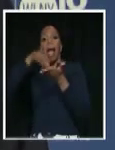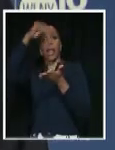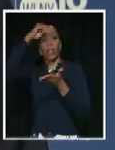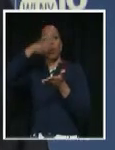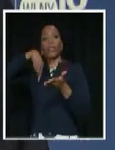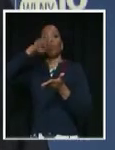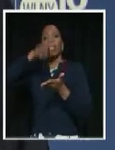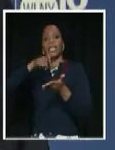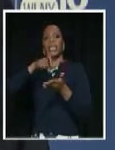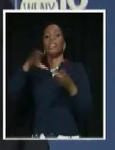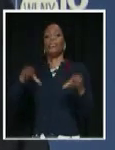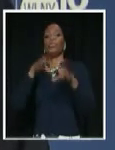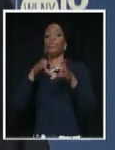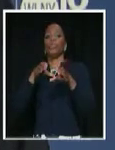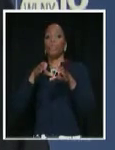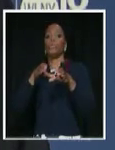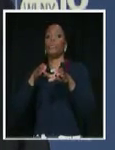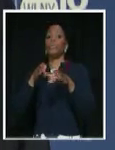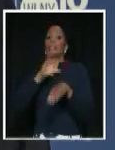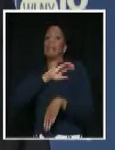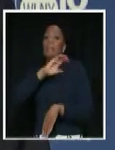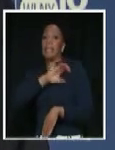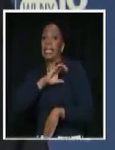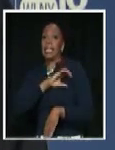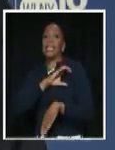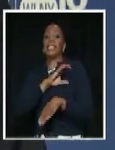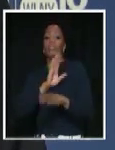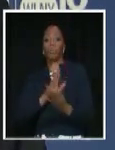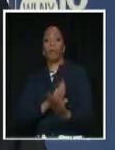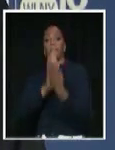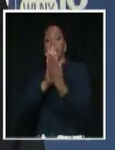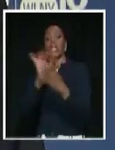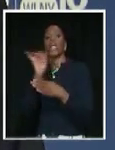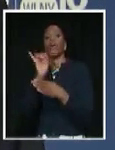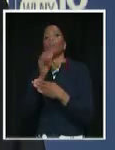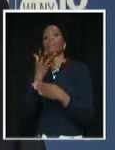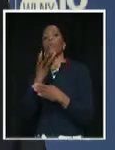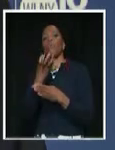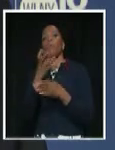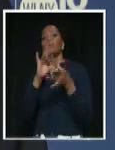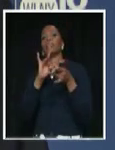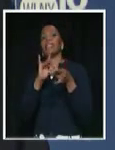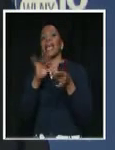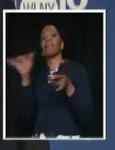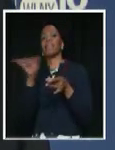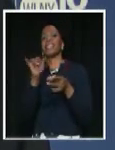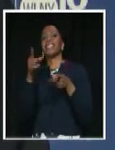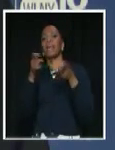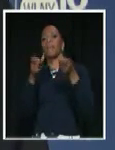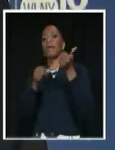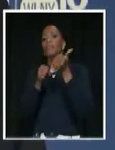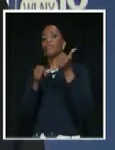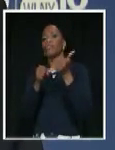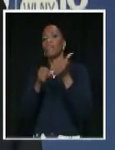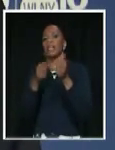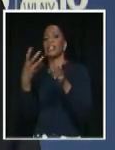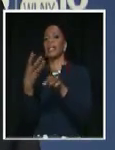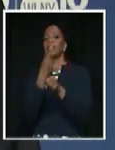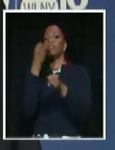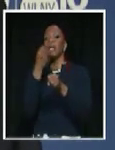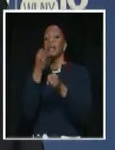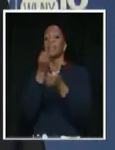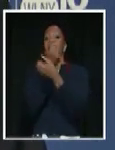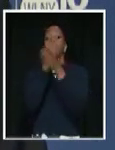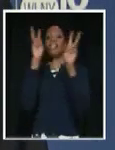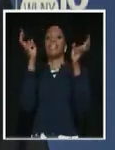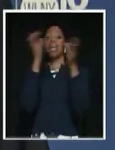overwhelming force when we're confronted with such a situation. I'd also like to note that that same administration was the one that achieved the Safe Streets, Safe City